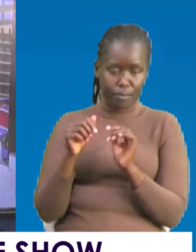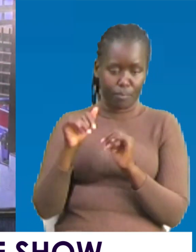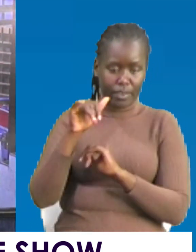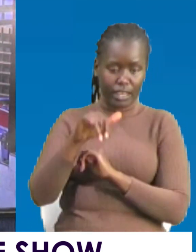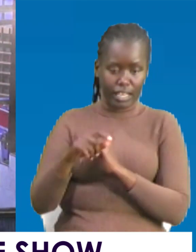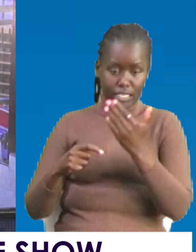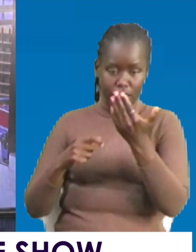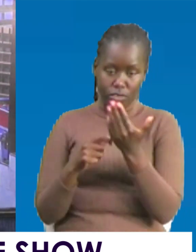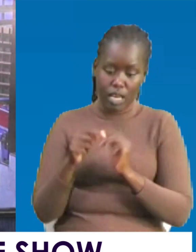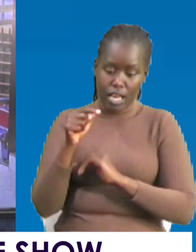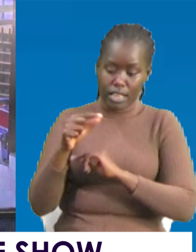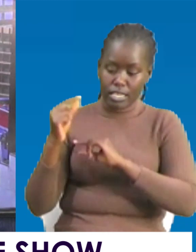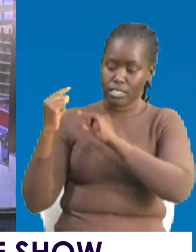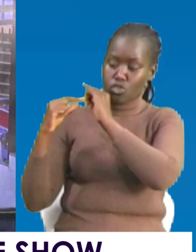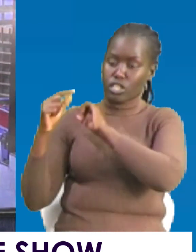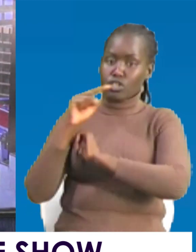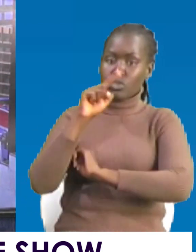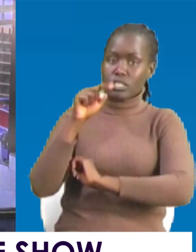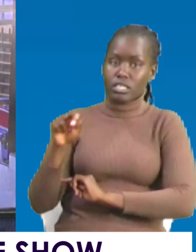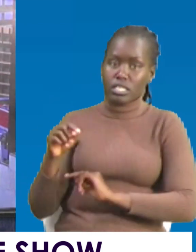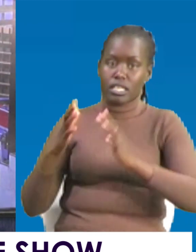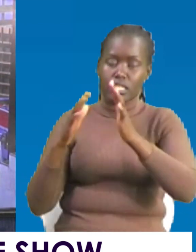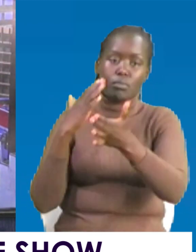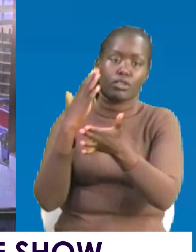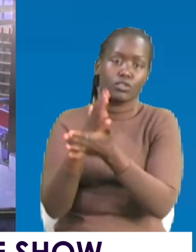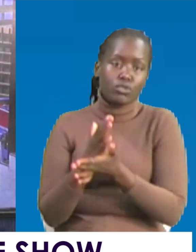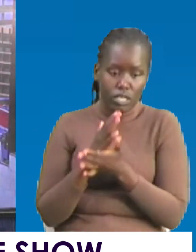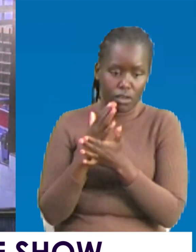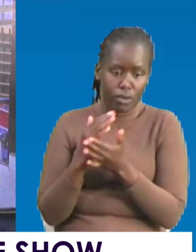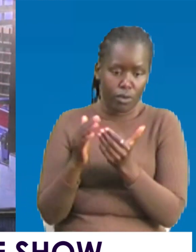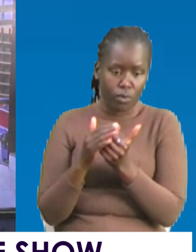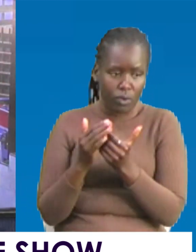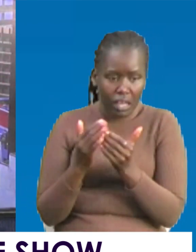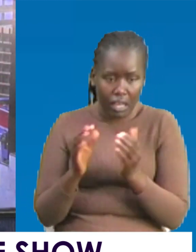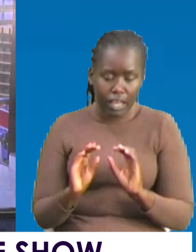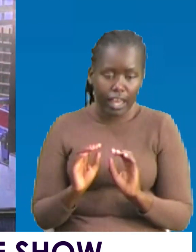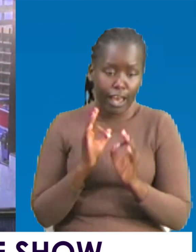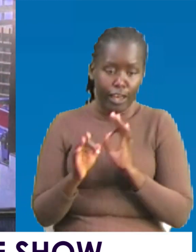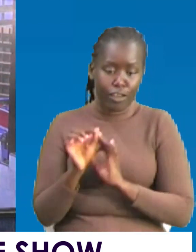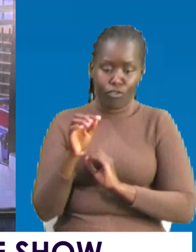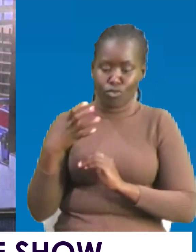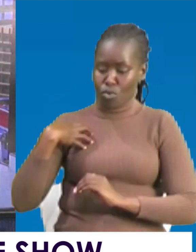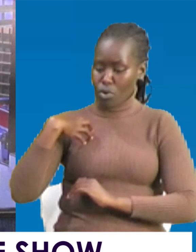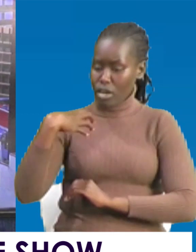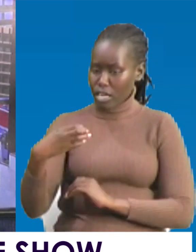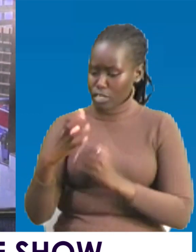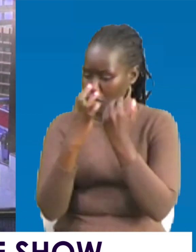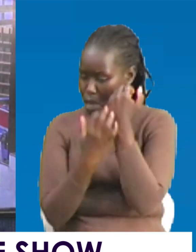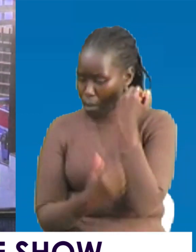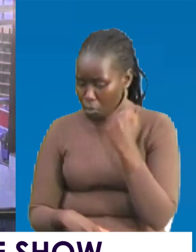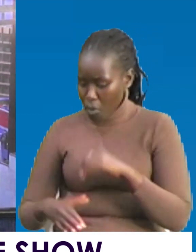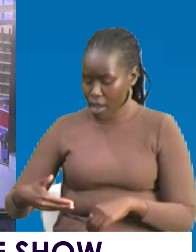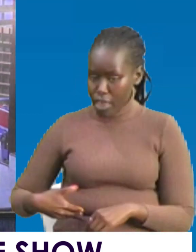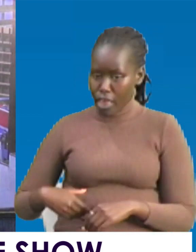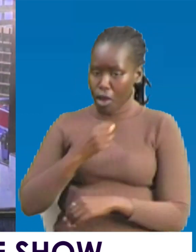Gen Zs celebrate truth and reality. They don't care whether you are rich, wealthy, poor,